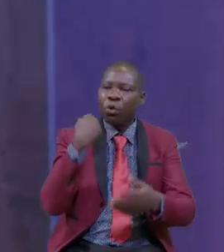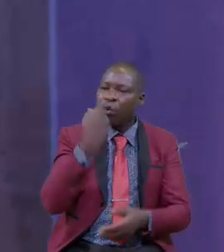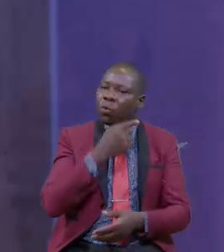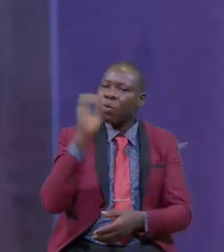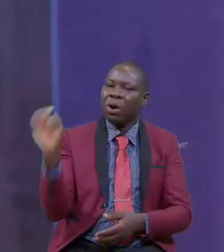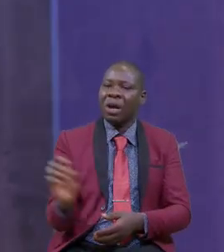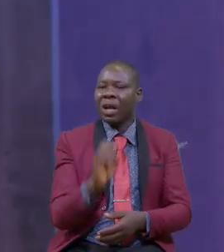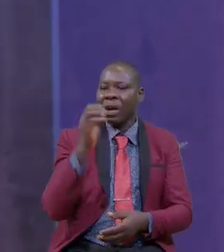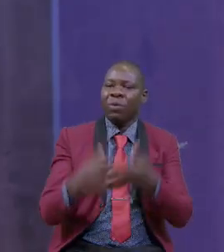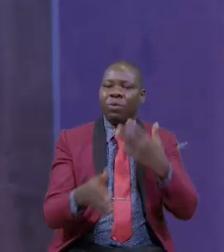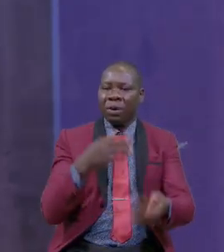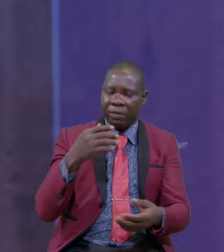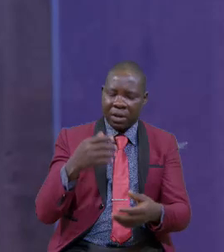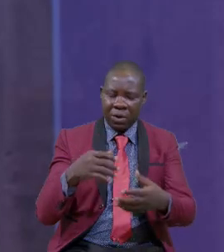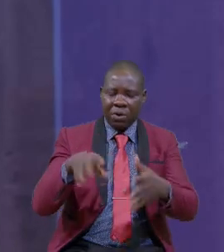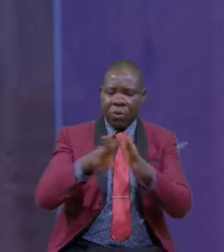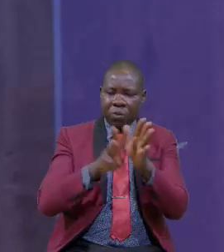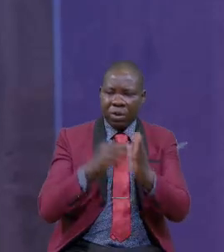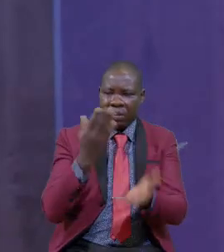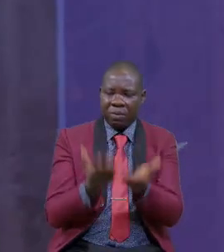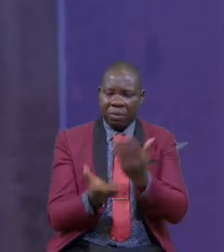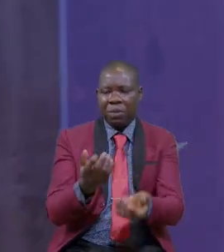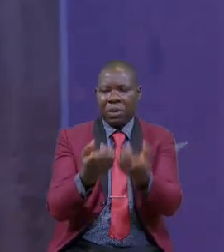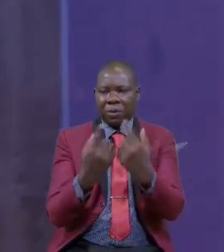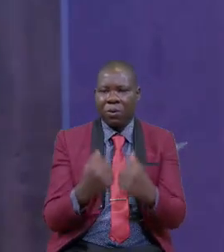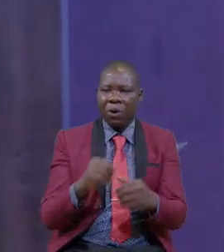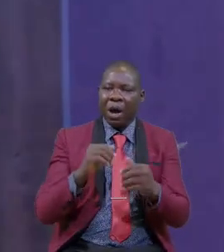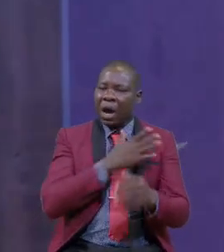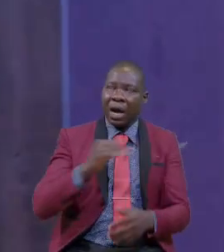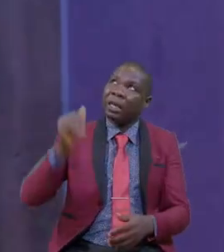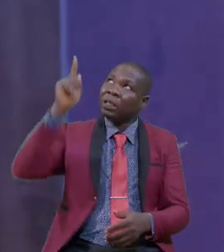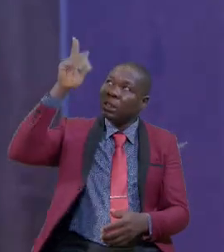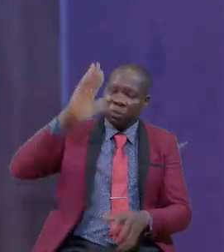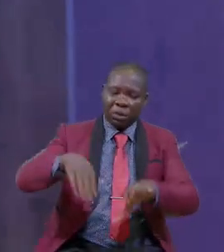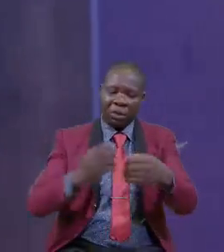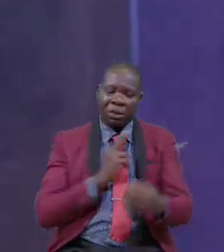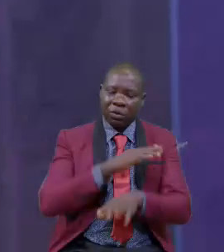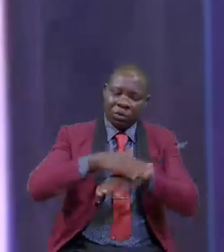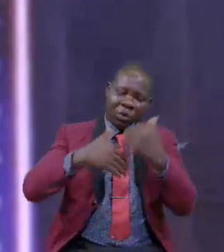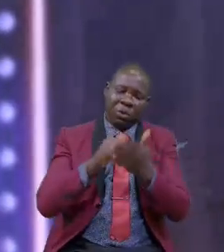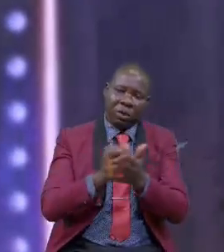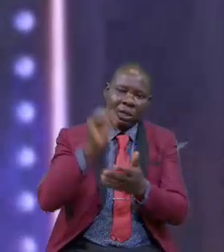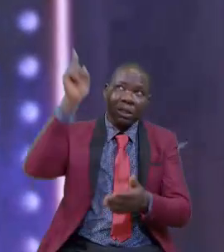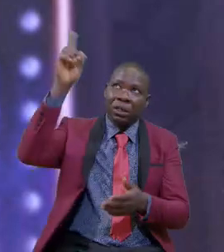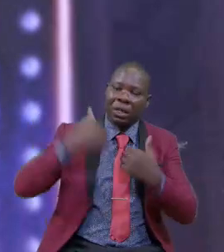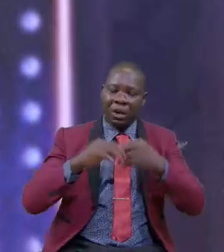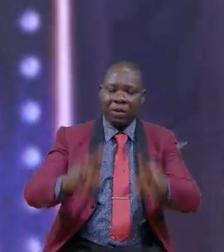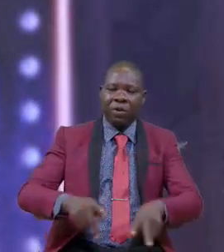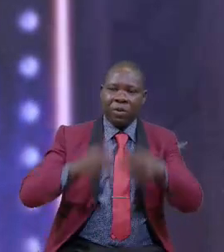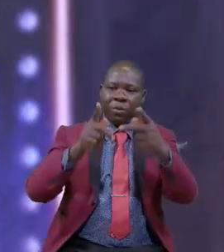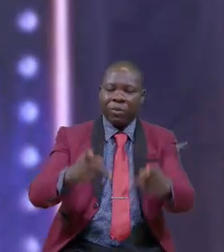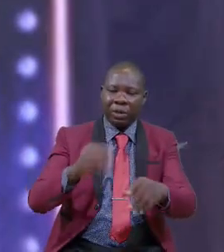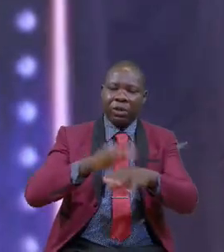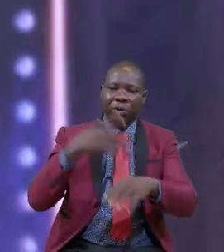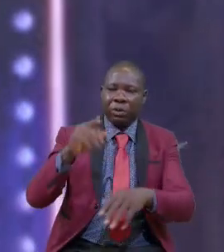us all he has provided from Calvary. And today he will provide for you and give you as